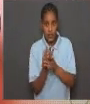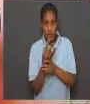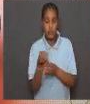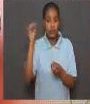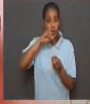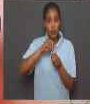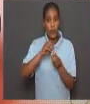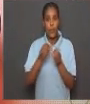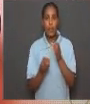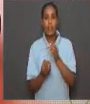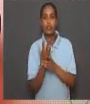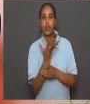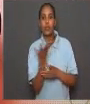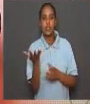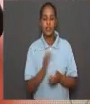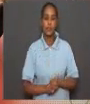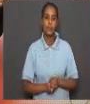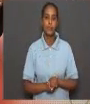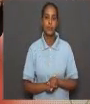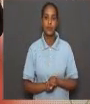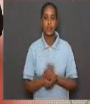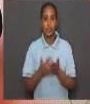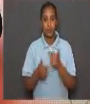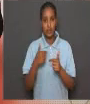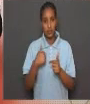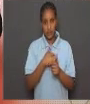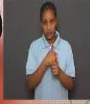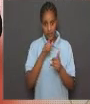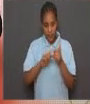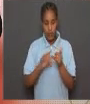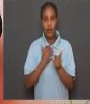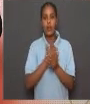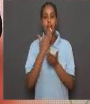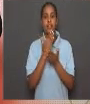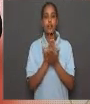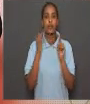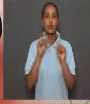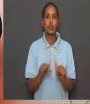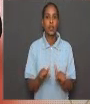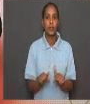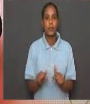as explosives. And this brings us to the end of our lesson